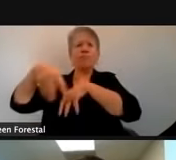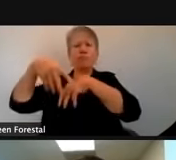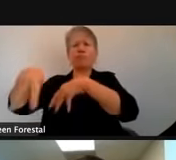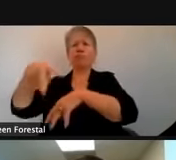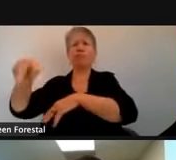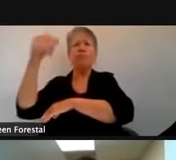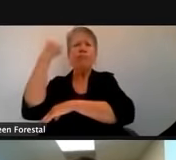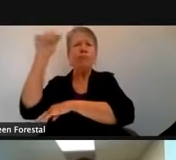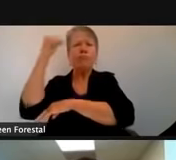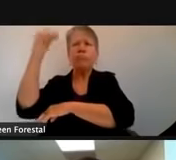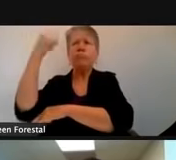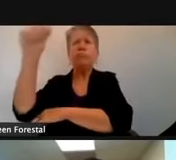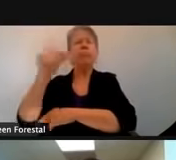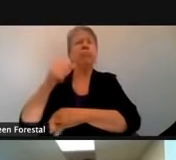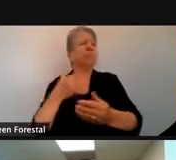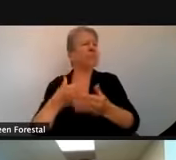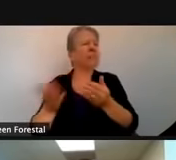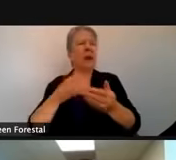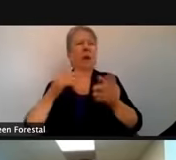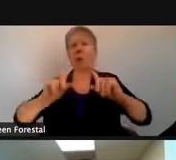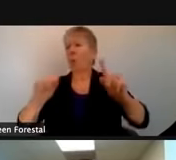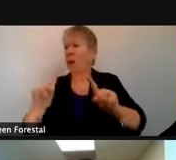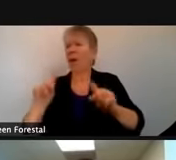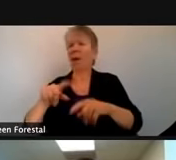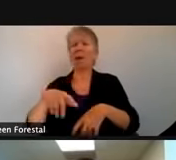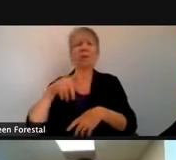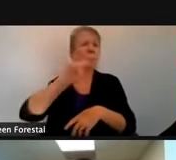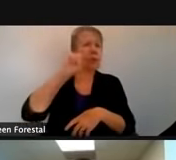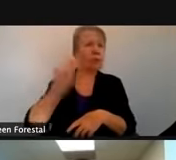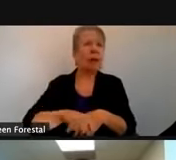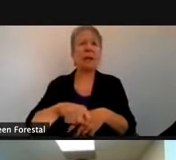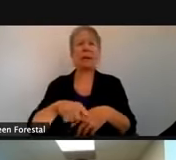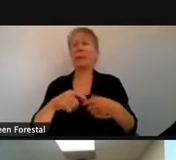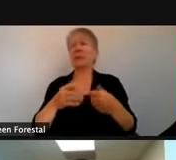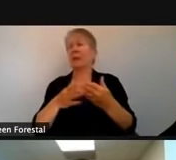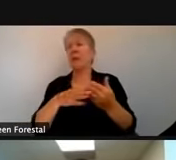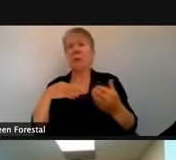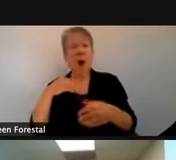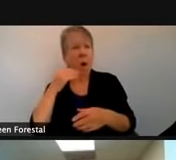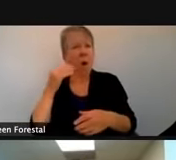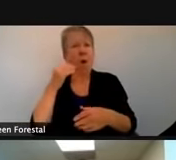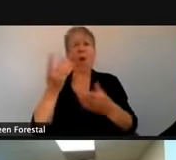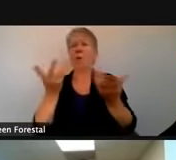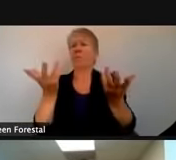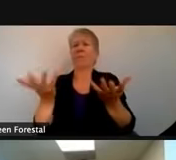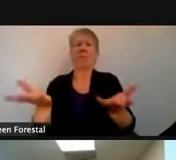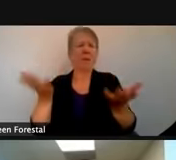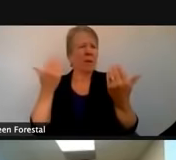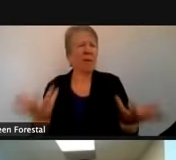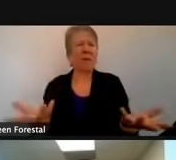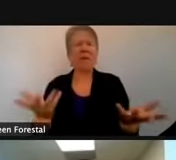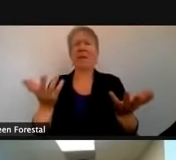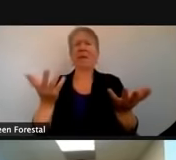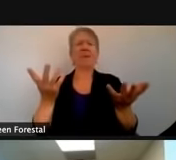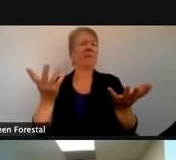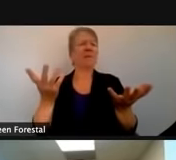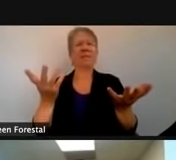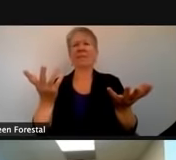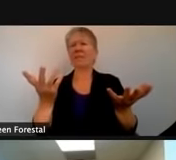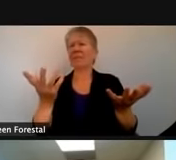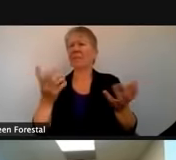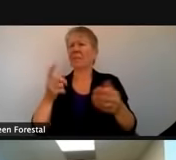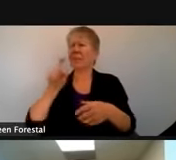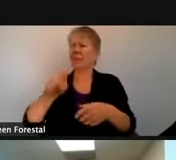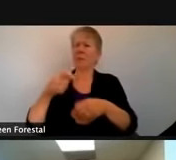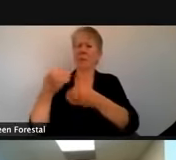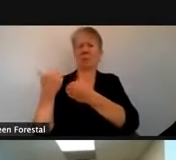down State Street or at our home, whatever. And folks have generally done a really good, responsible job. The only thing that I got upset about,